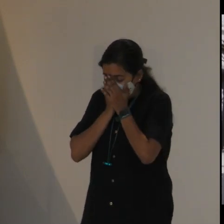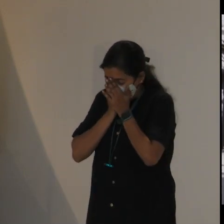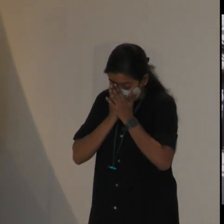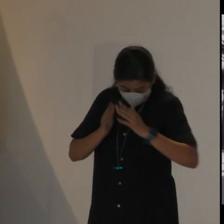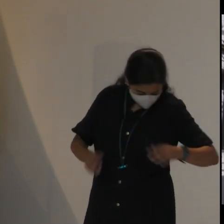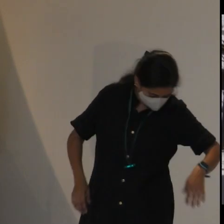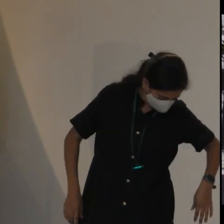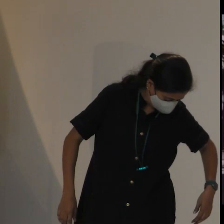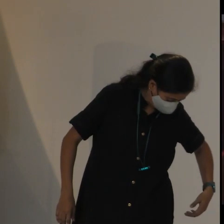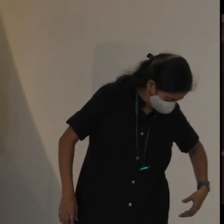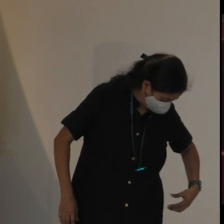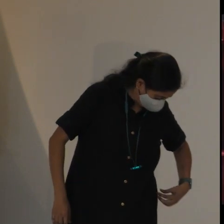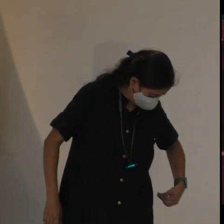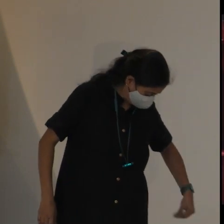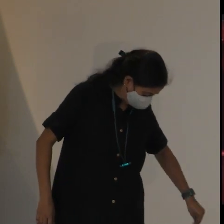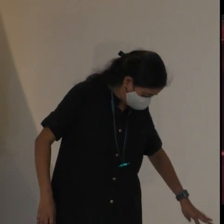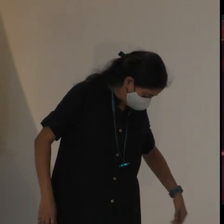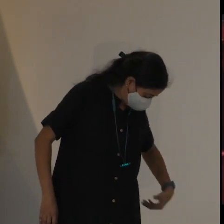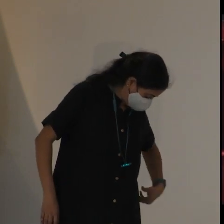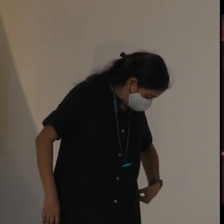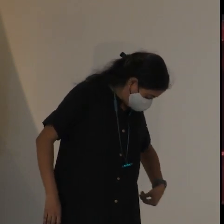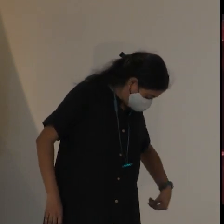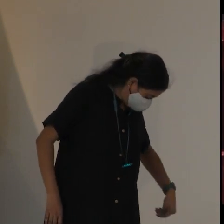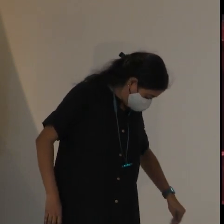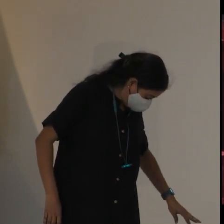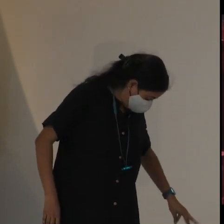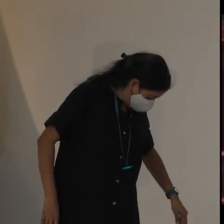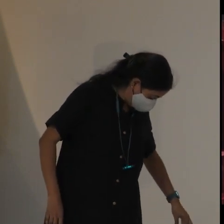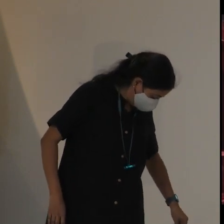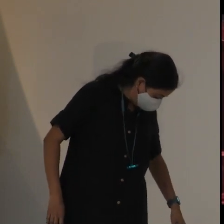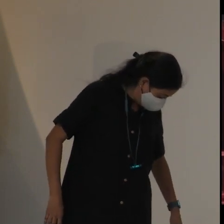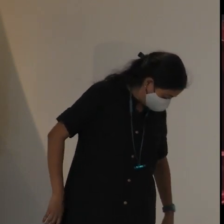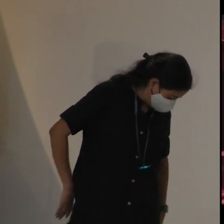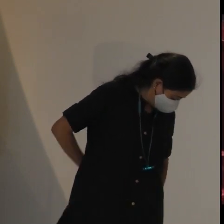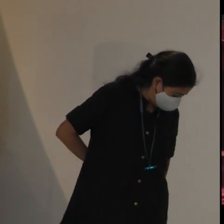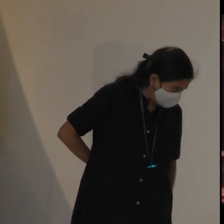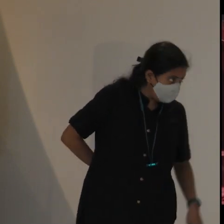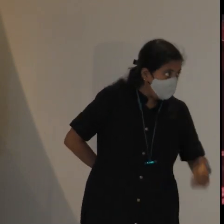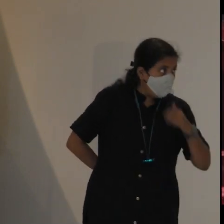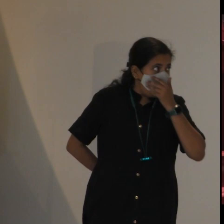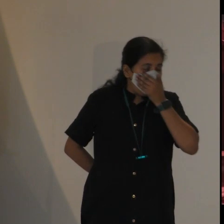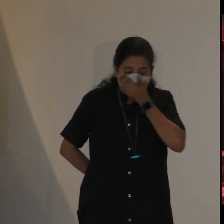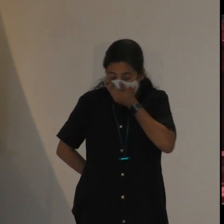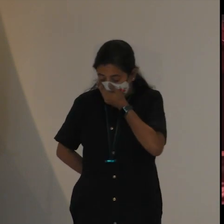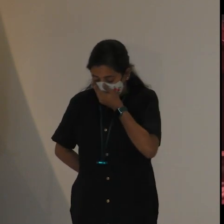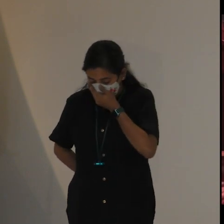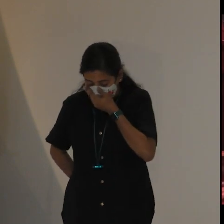Cook was a British event. We're now looking at the Guigal Shield, which was taken from my people.